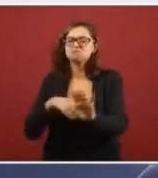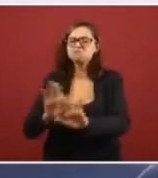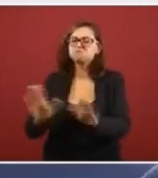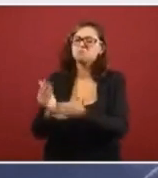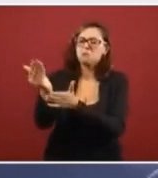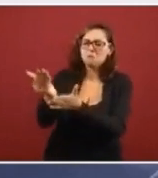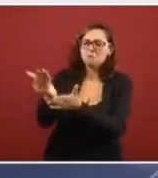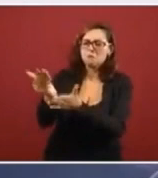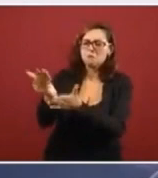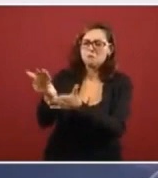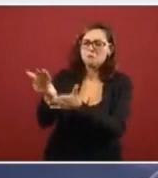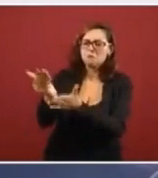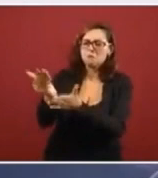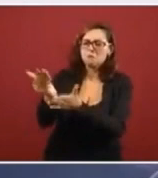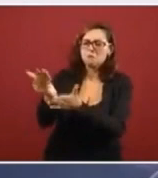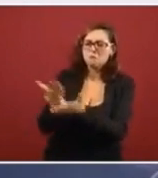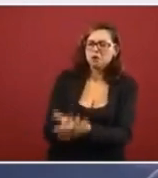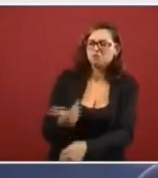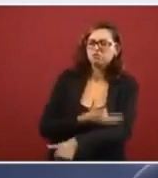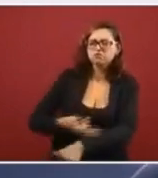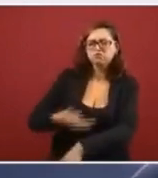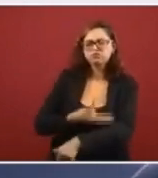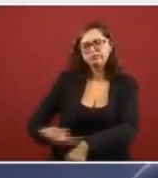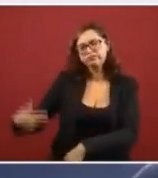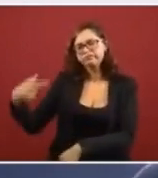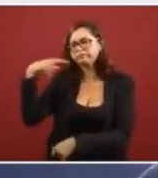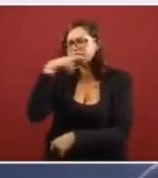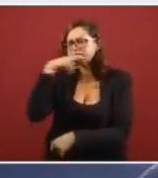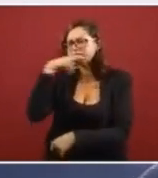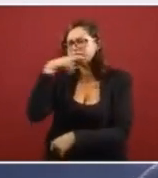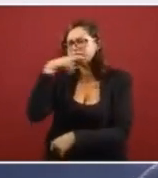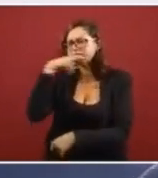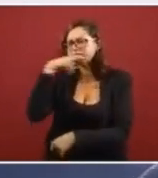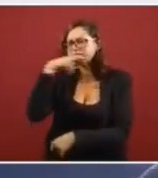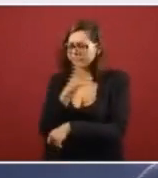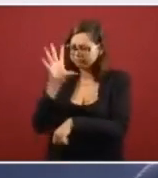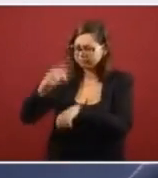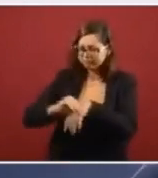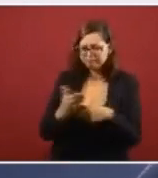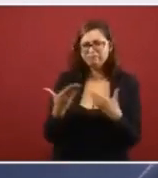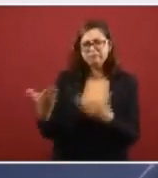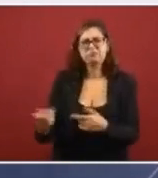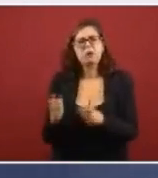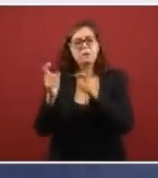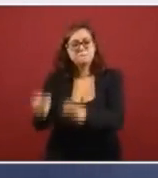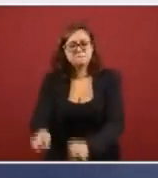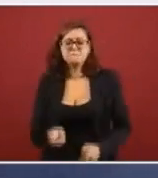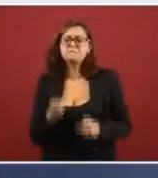and permits for fishing